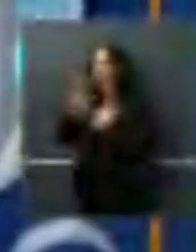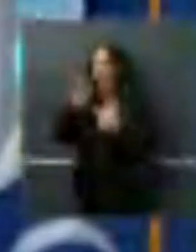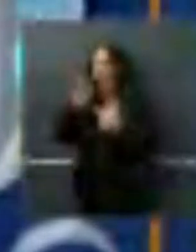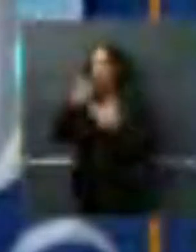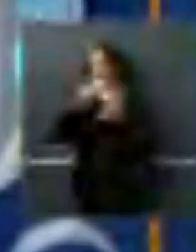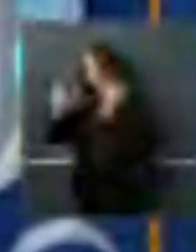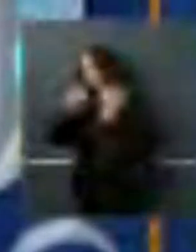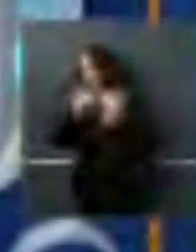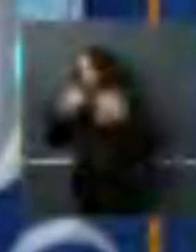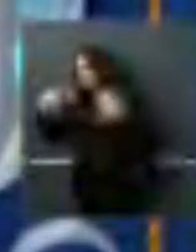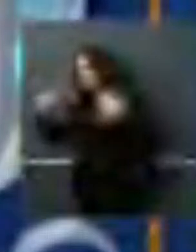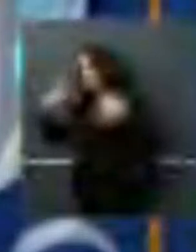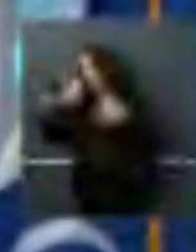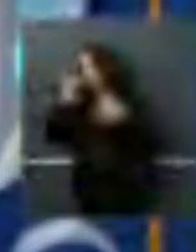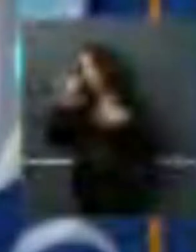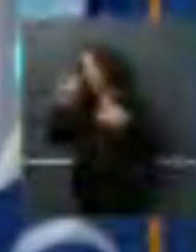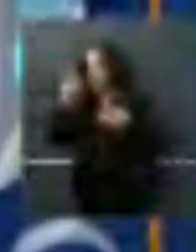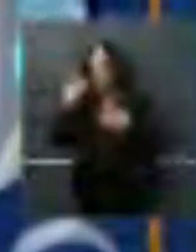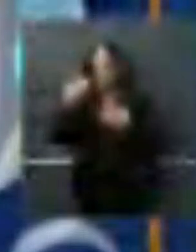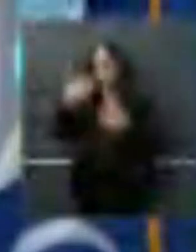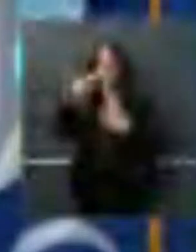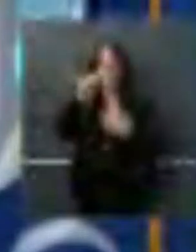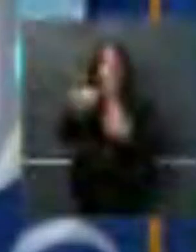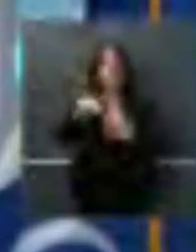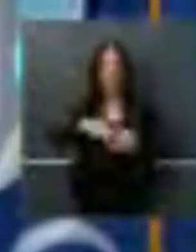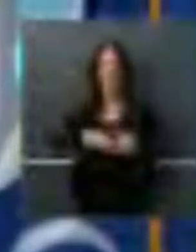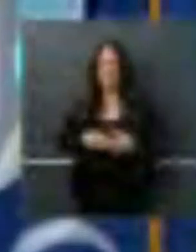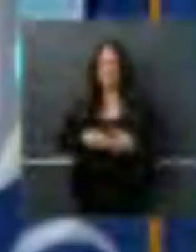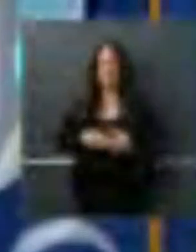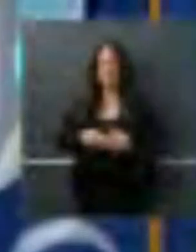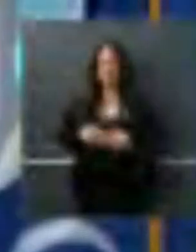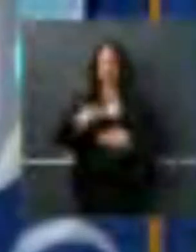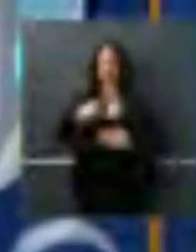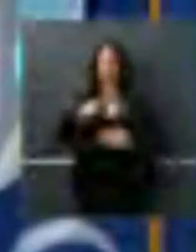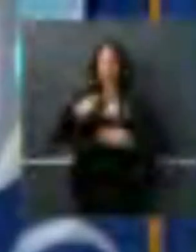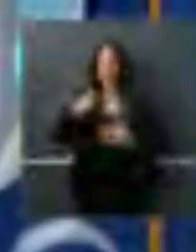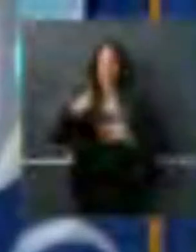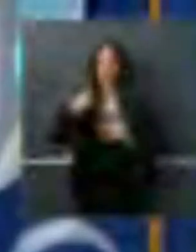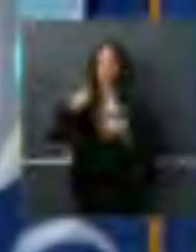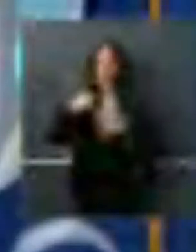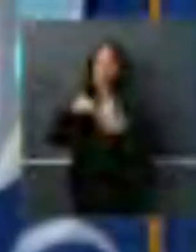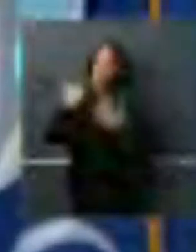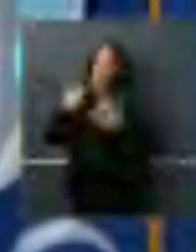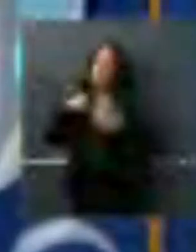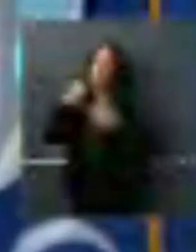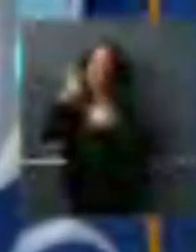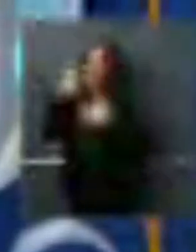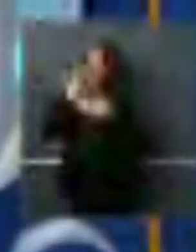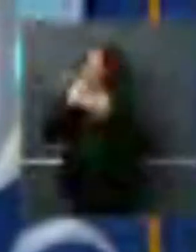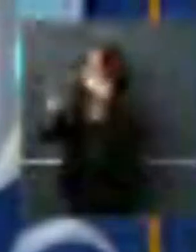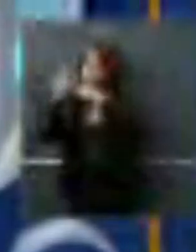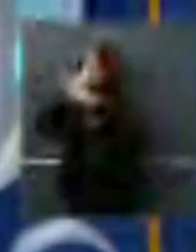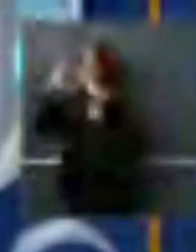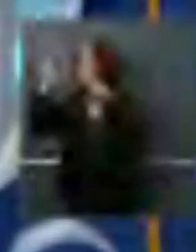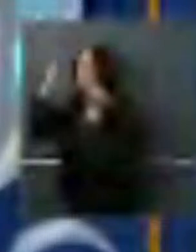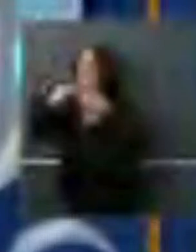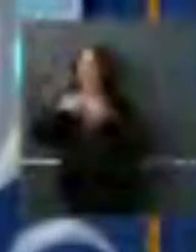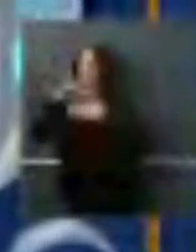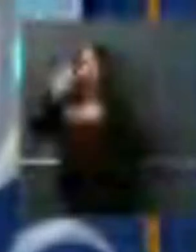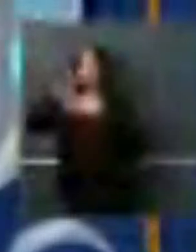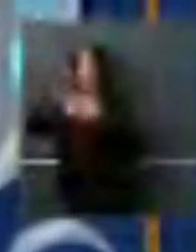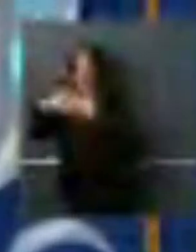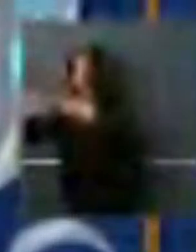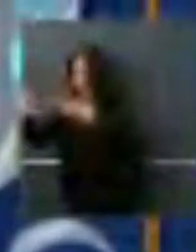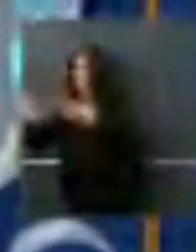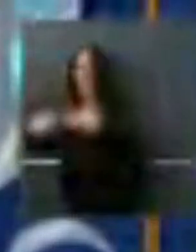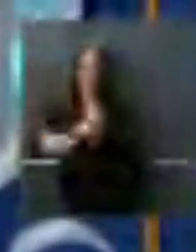as we've looked at our actuals, so I remind you, there are many models. We have created and used one in California to help guide our planning